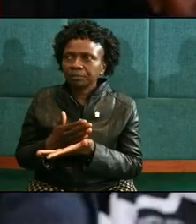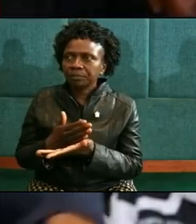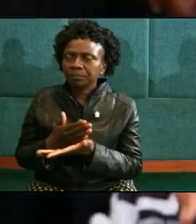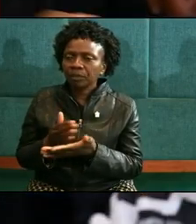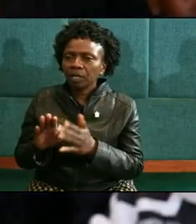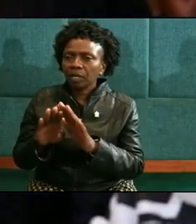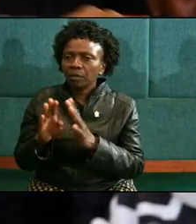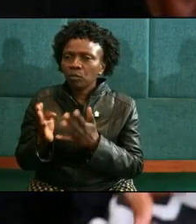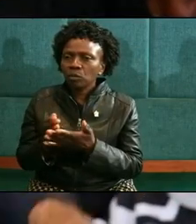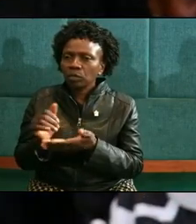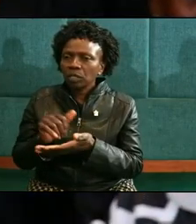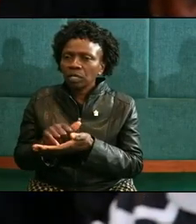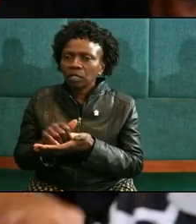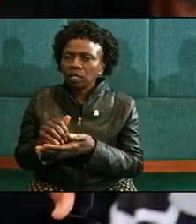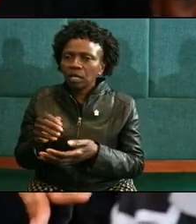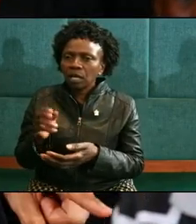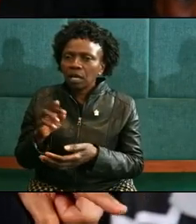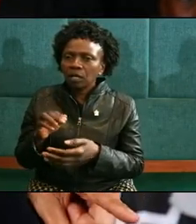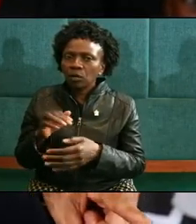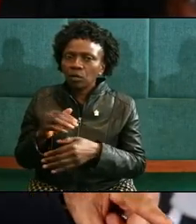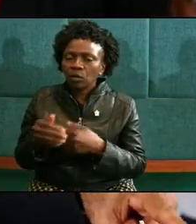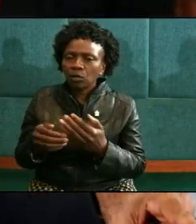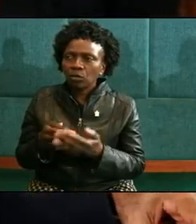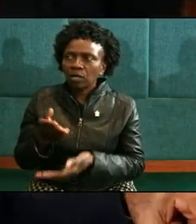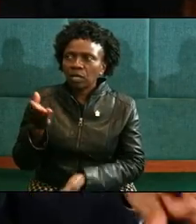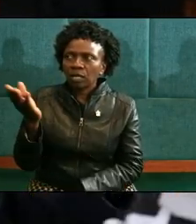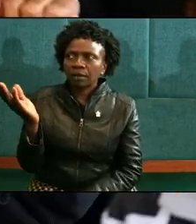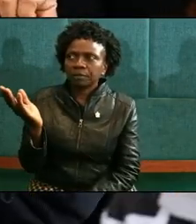and the books that are all the books that are there.